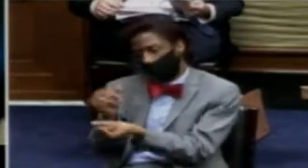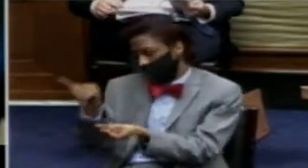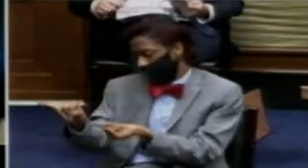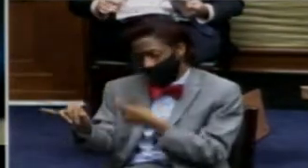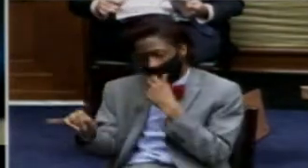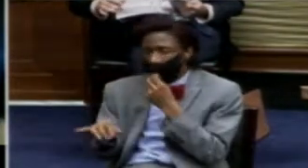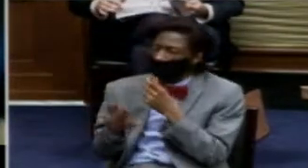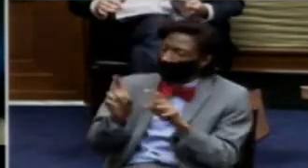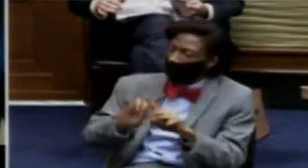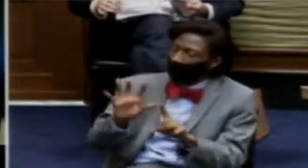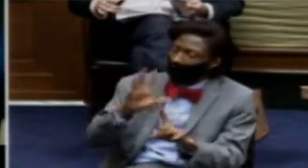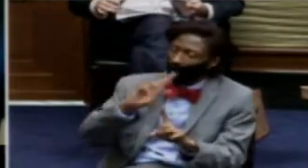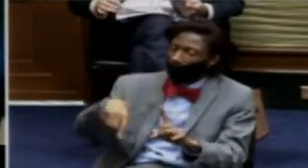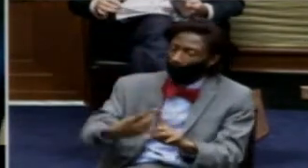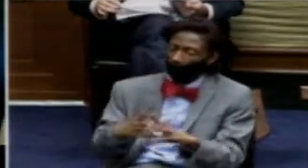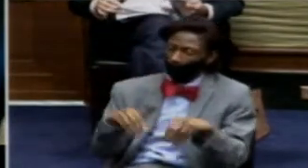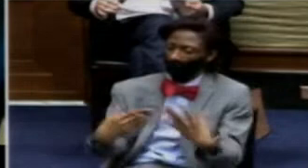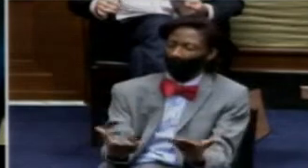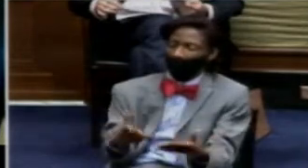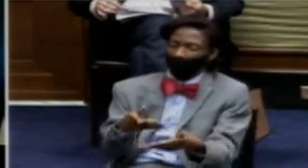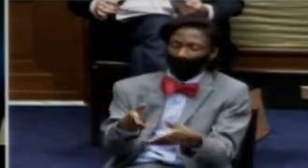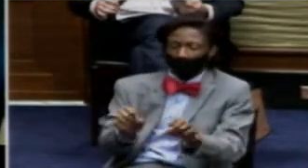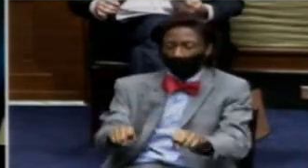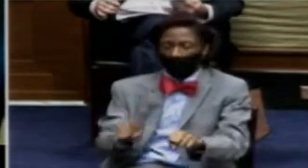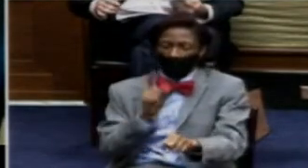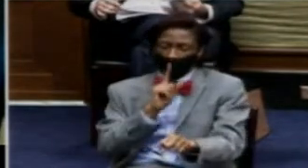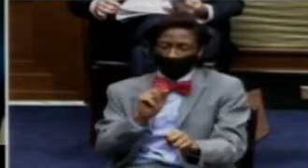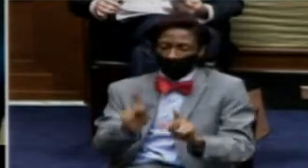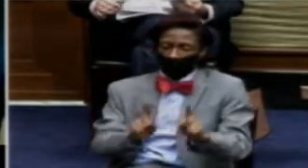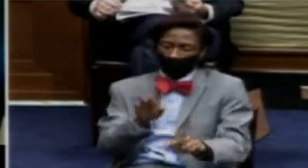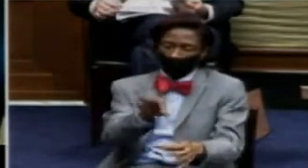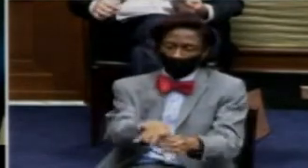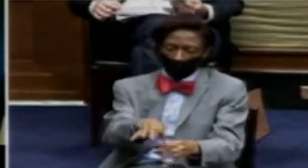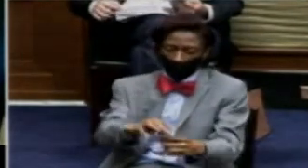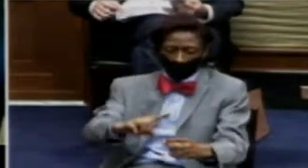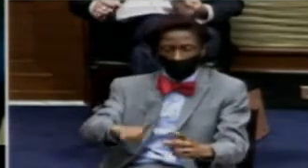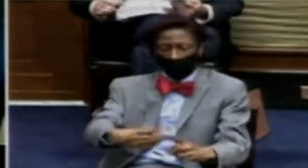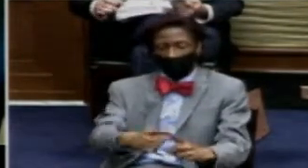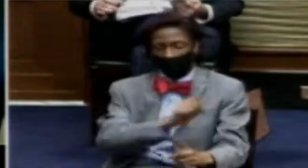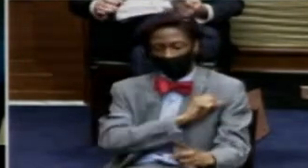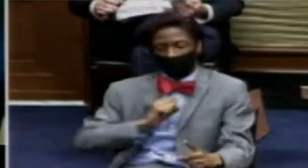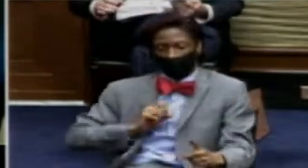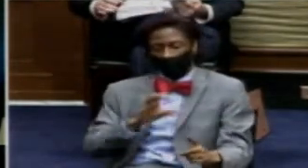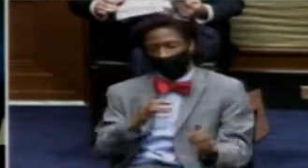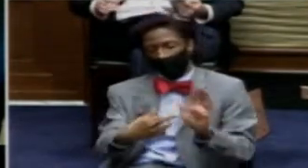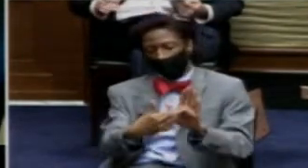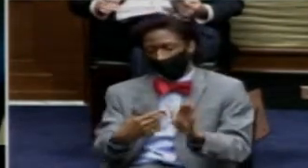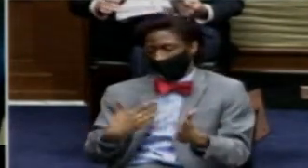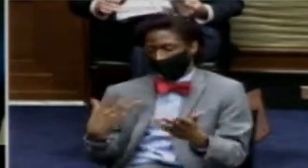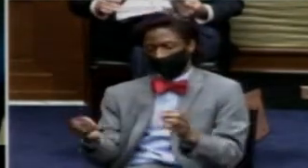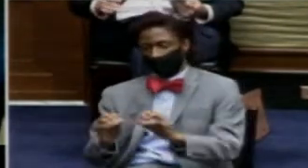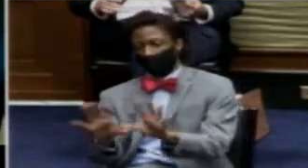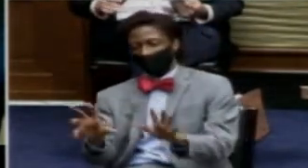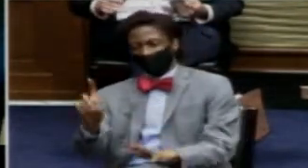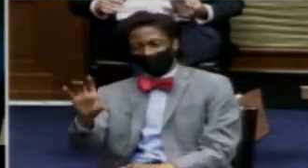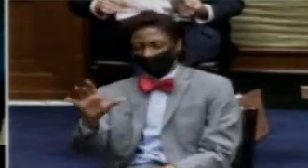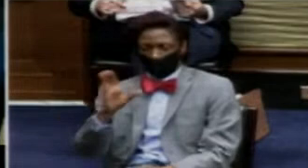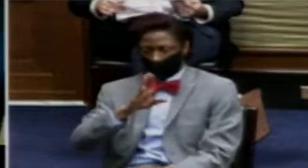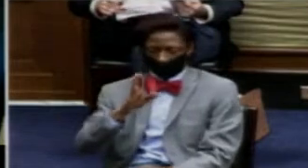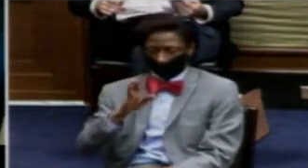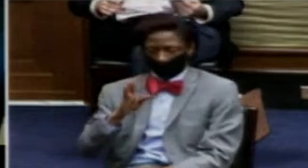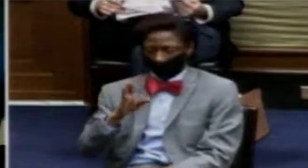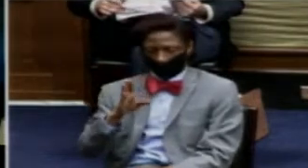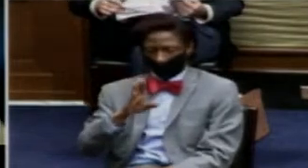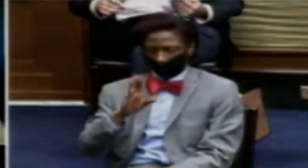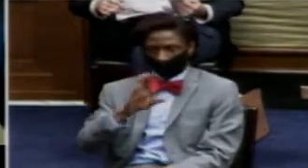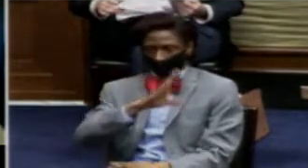the opportunity to vote on senators and representatives, and it's clear to me that DC was never intended to become a state and